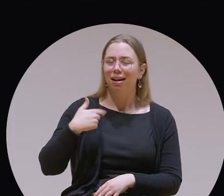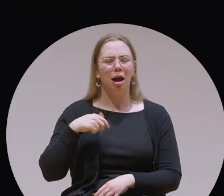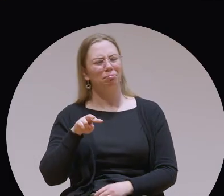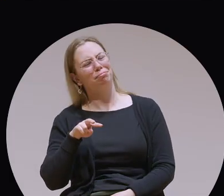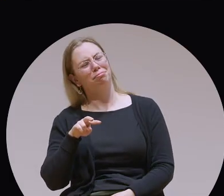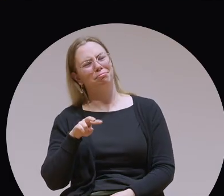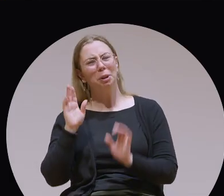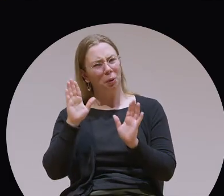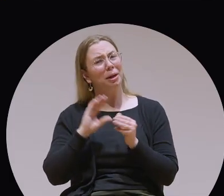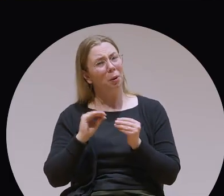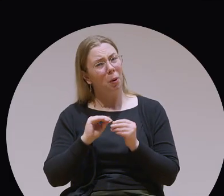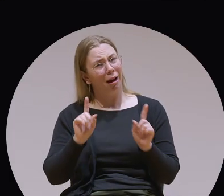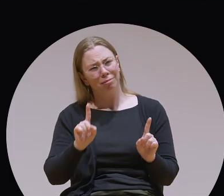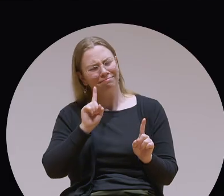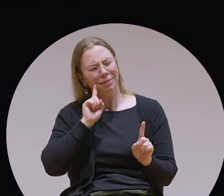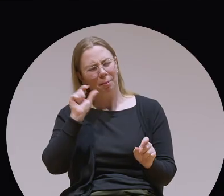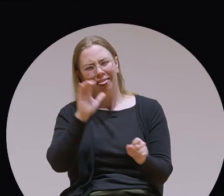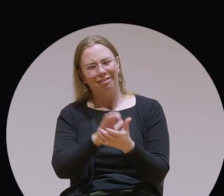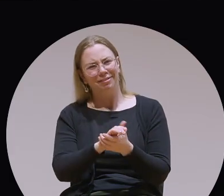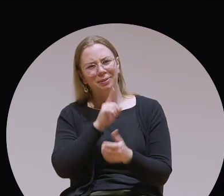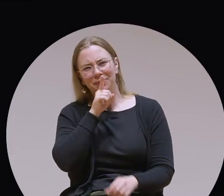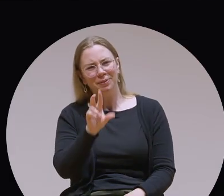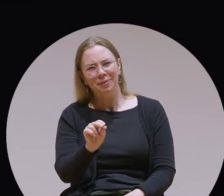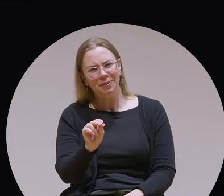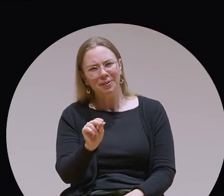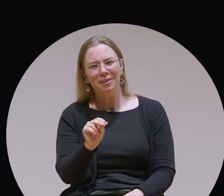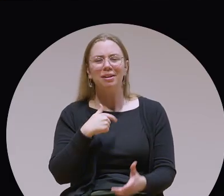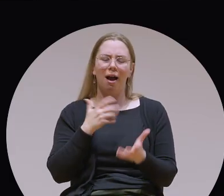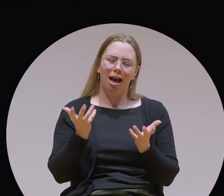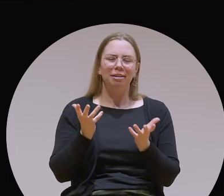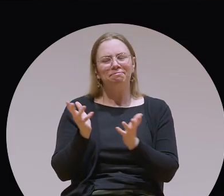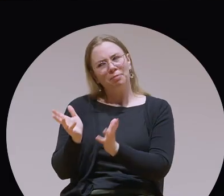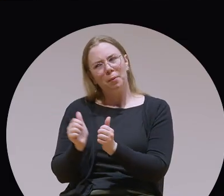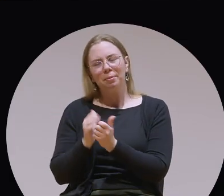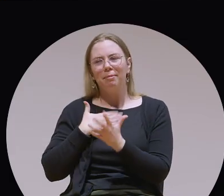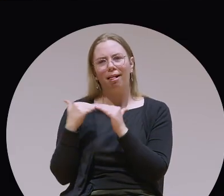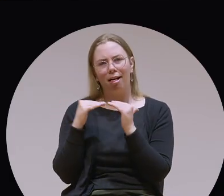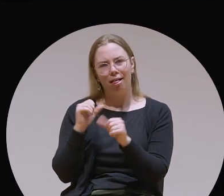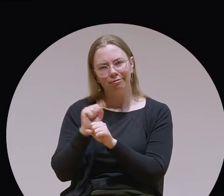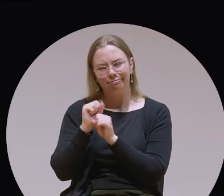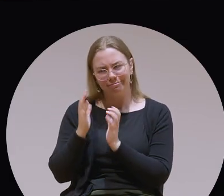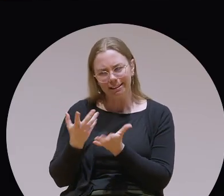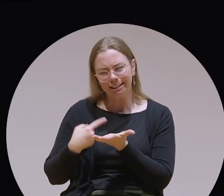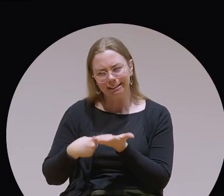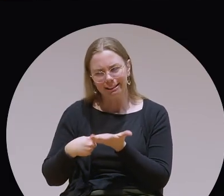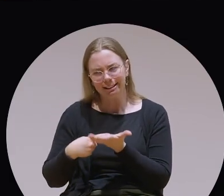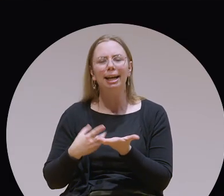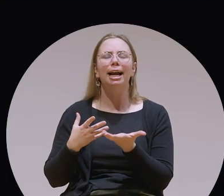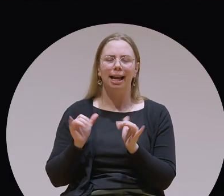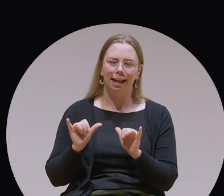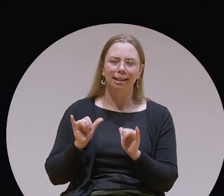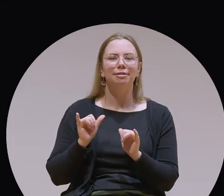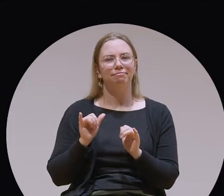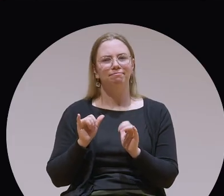don't believe it, but it's a great story. So I went and spoke to my colleagues, the curators in Arms and Armor, and what they told me was a perfect example